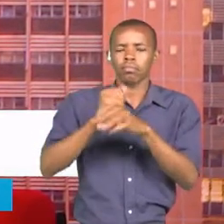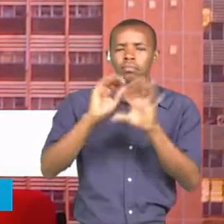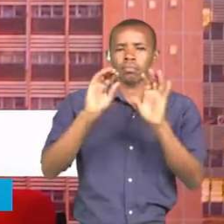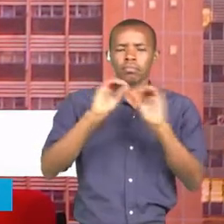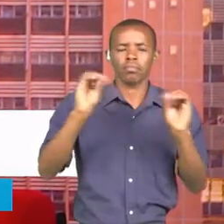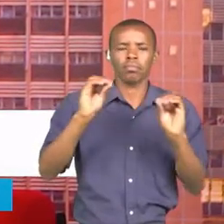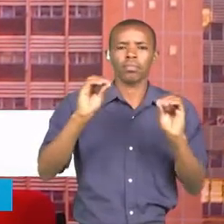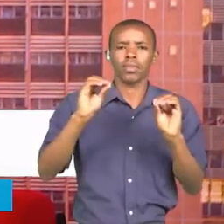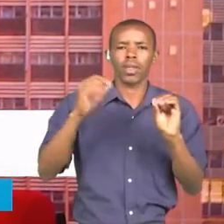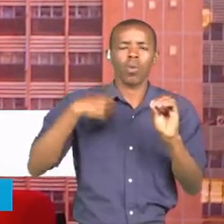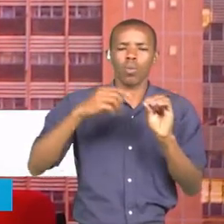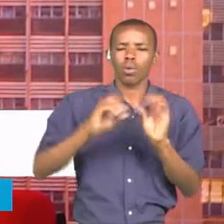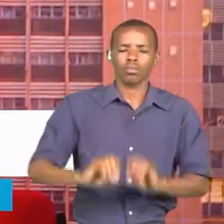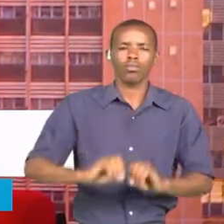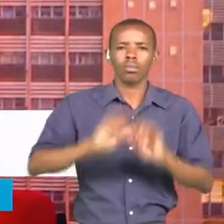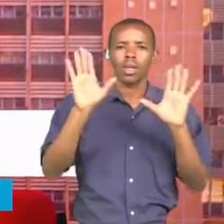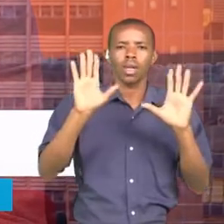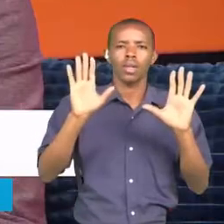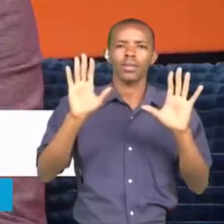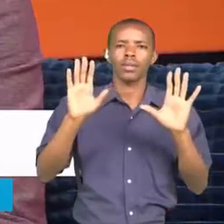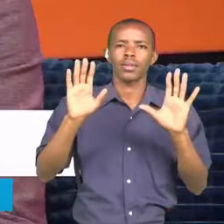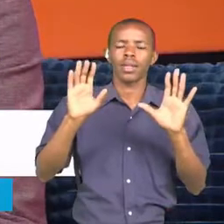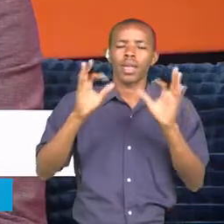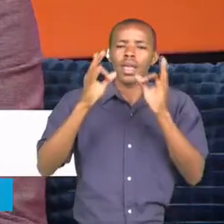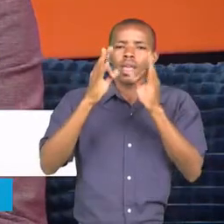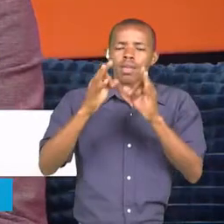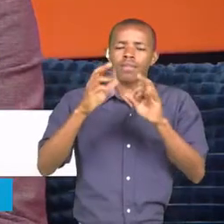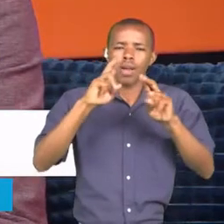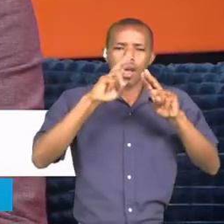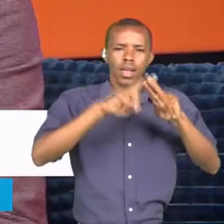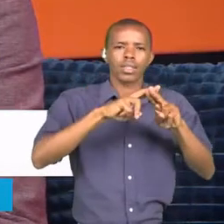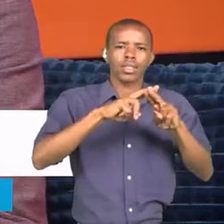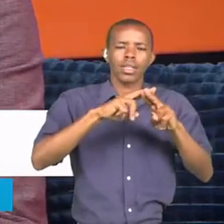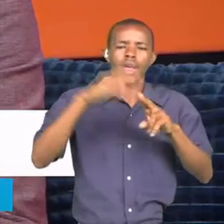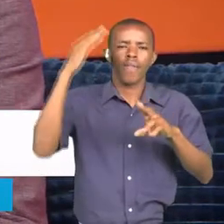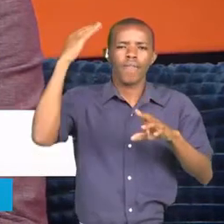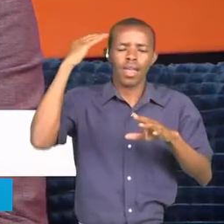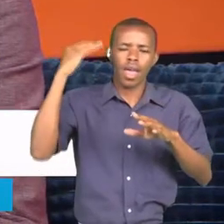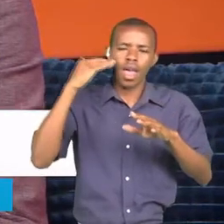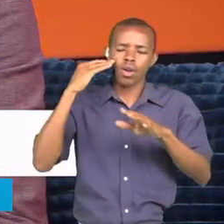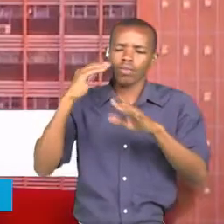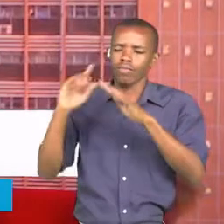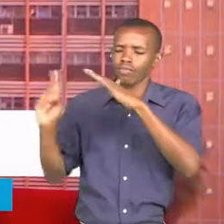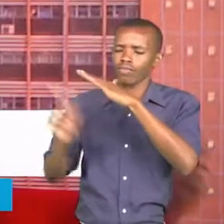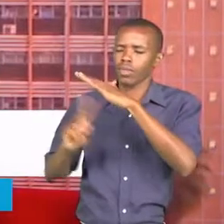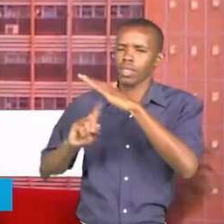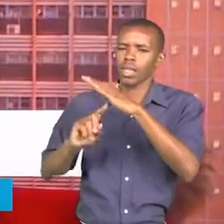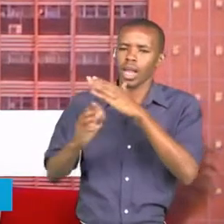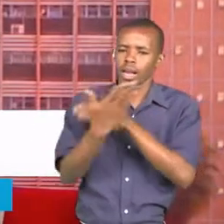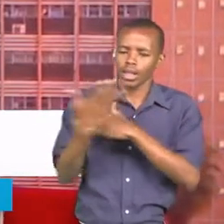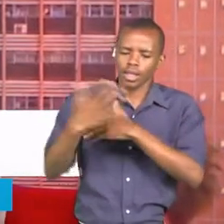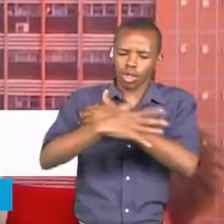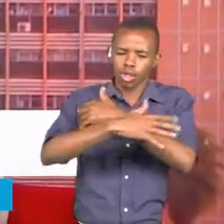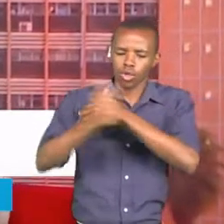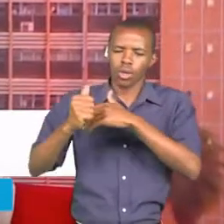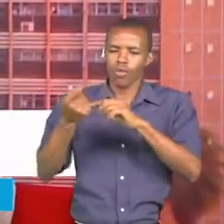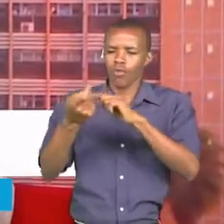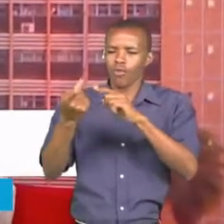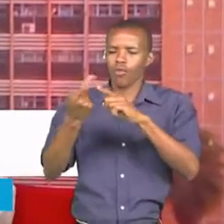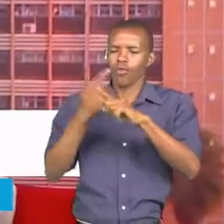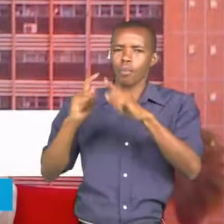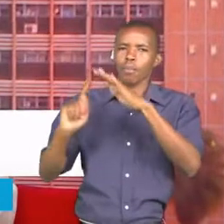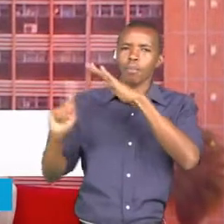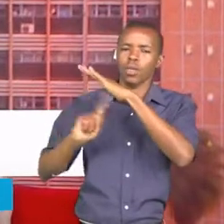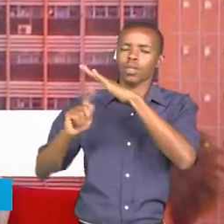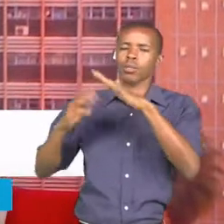Let's be clear. So if I sit at the head of a ministry and something is stolen from my ministry.